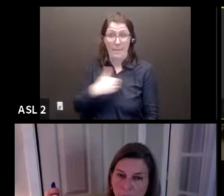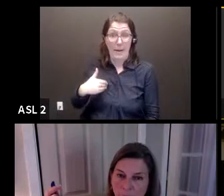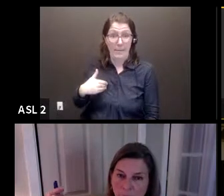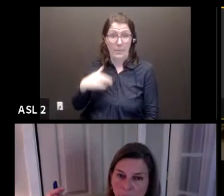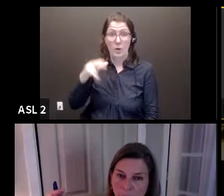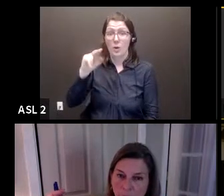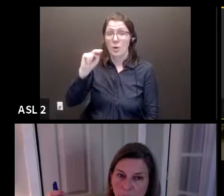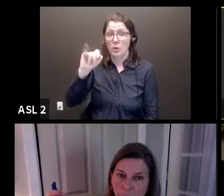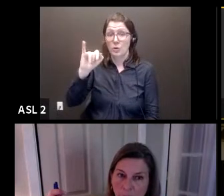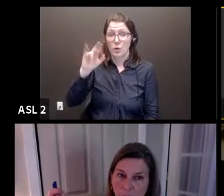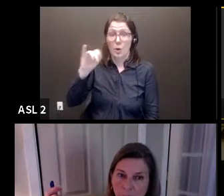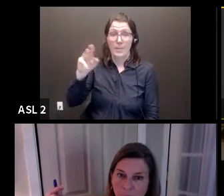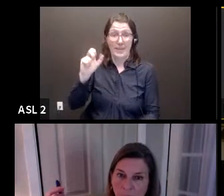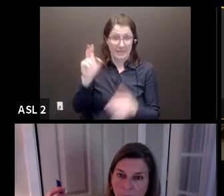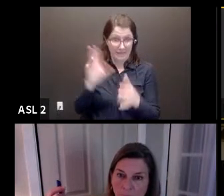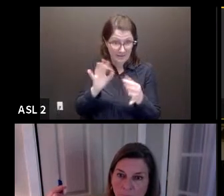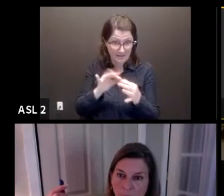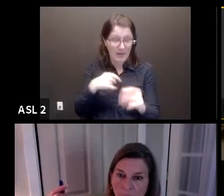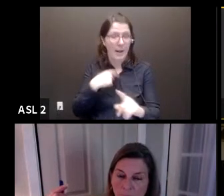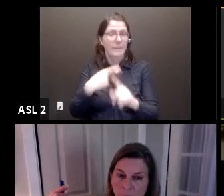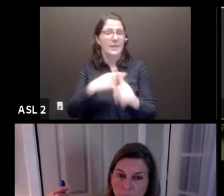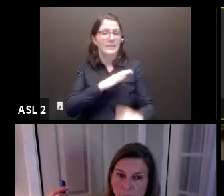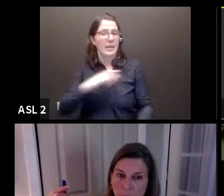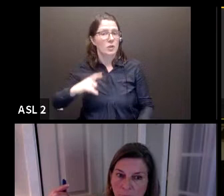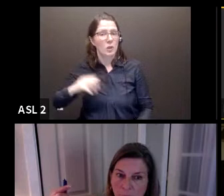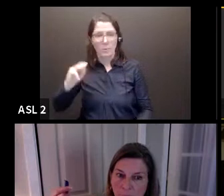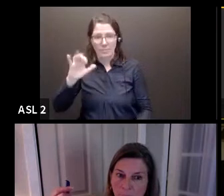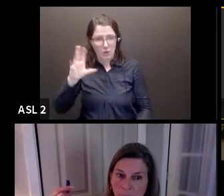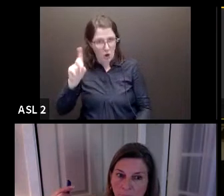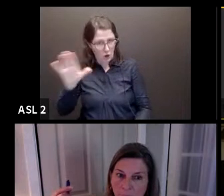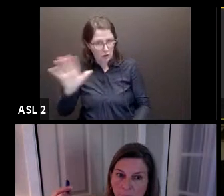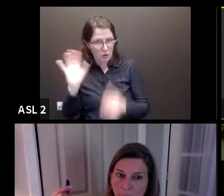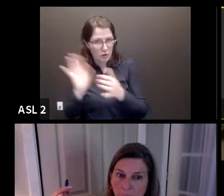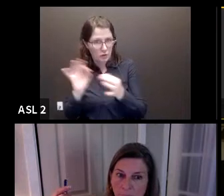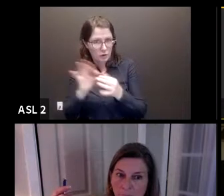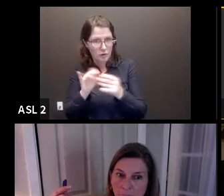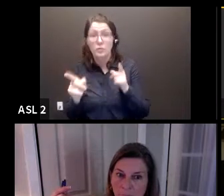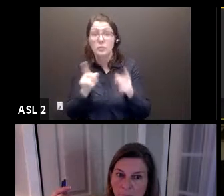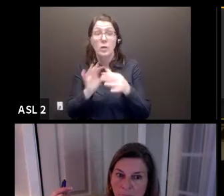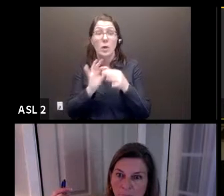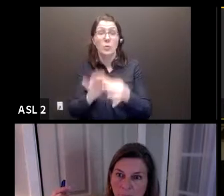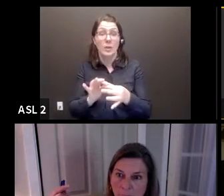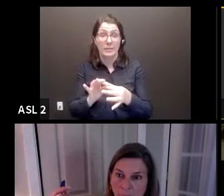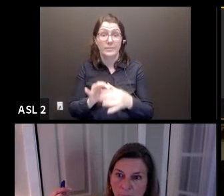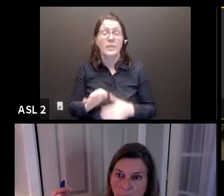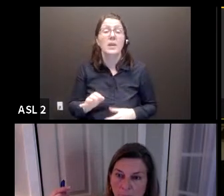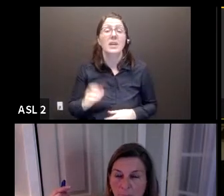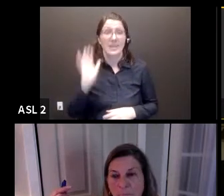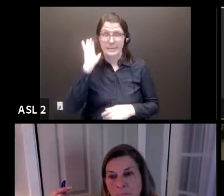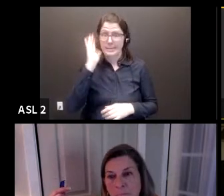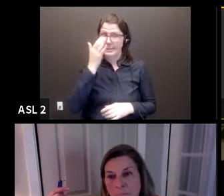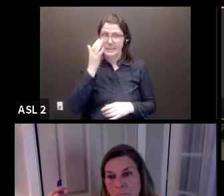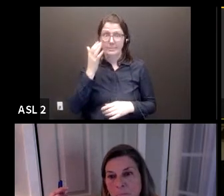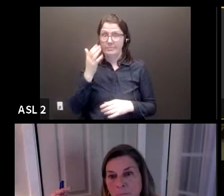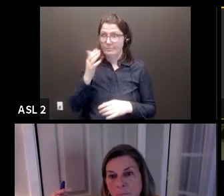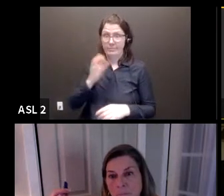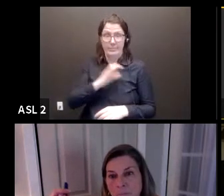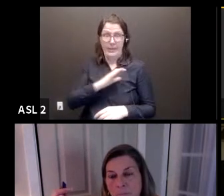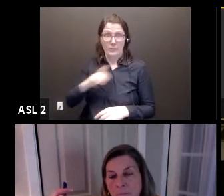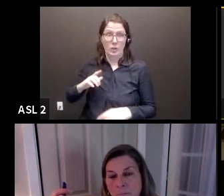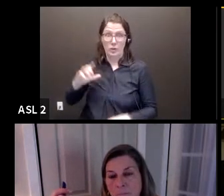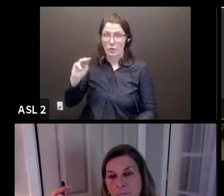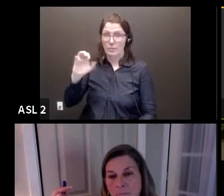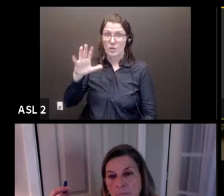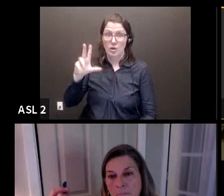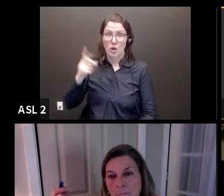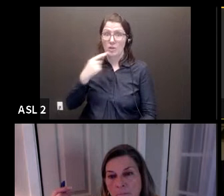menard talked about so it seems like from what council monarch was saying that there was unanimous approval for several